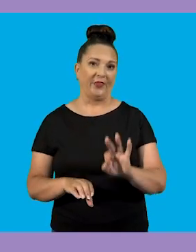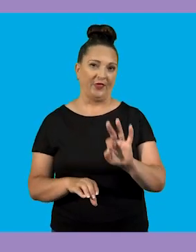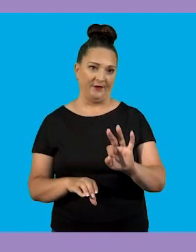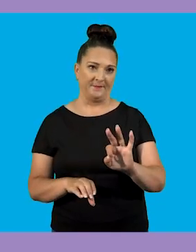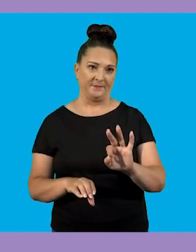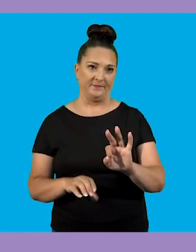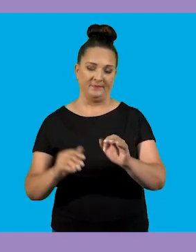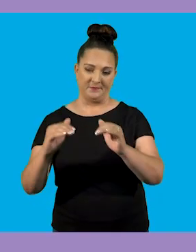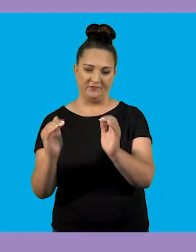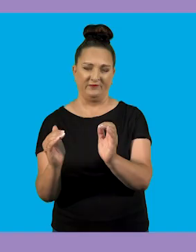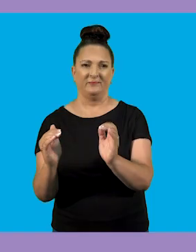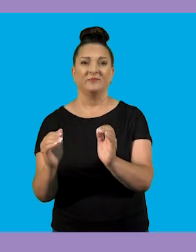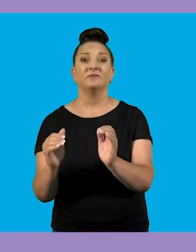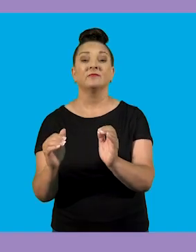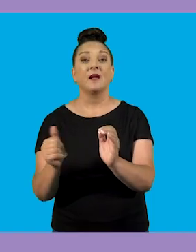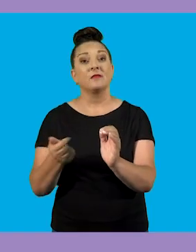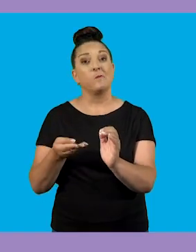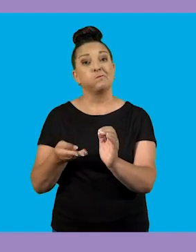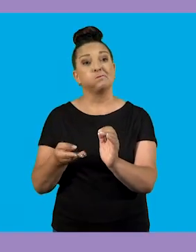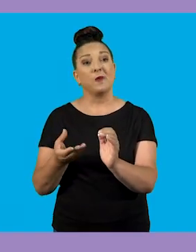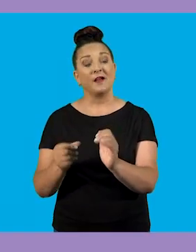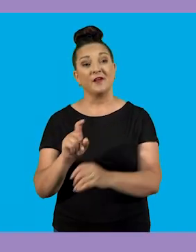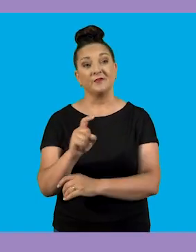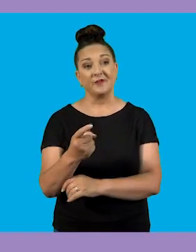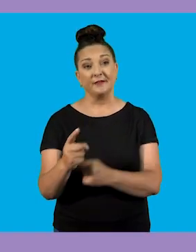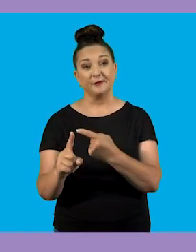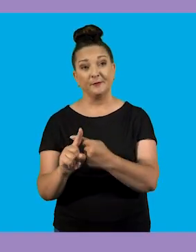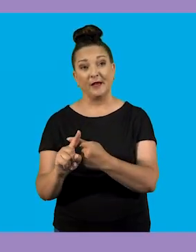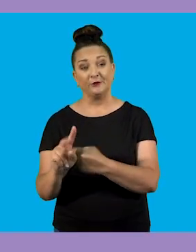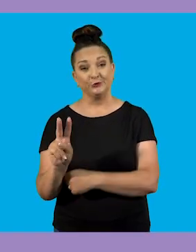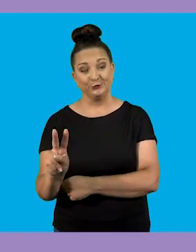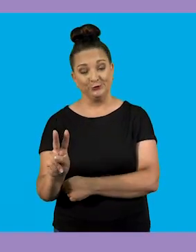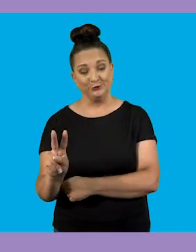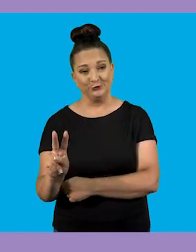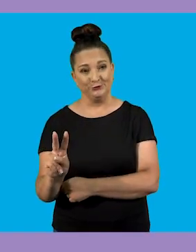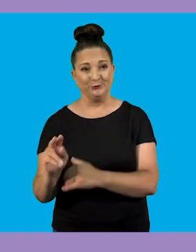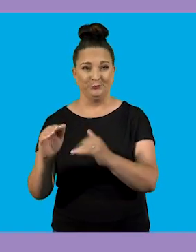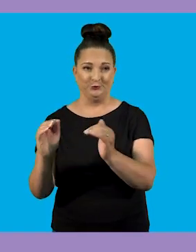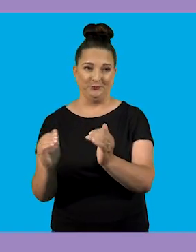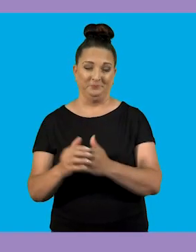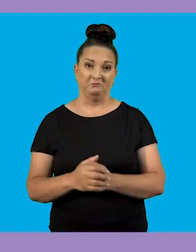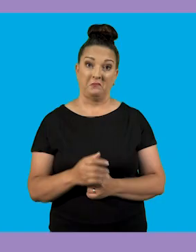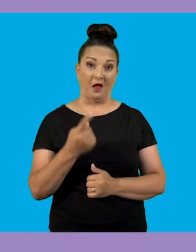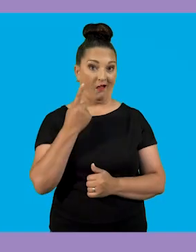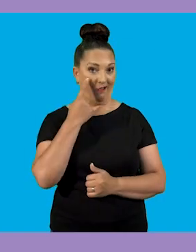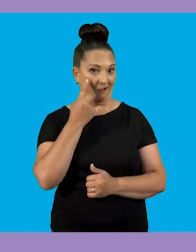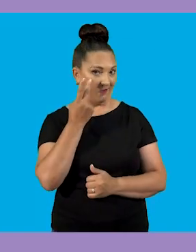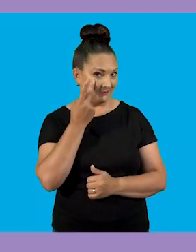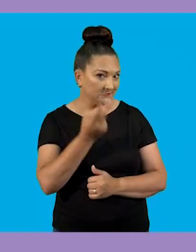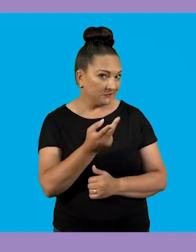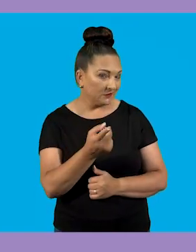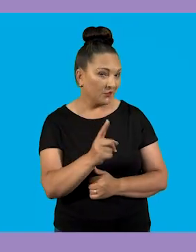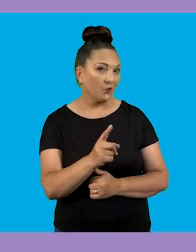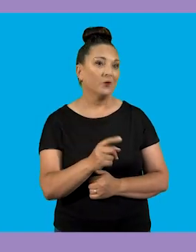3. And when we take out a common factor of 3, we are left with x plus 2. Now, as you can